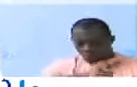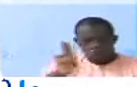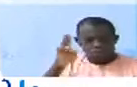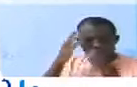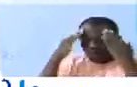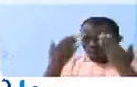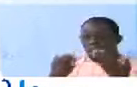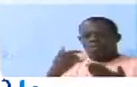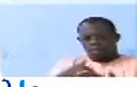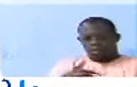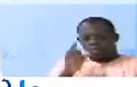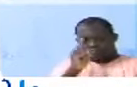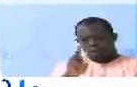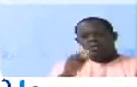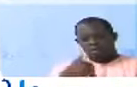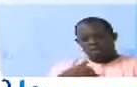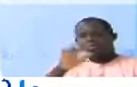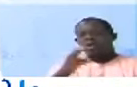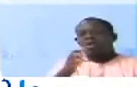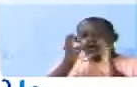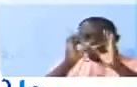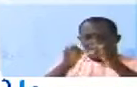will explain myself to you.